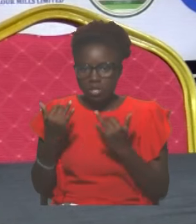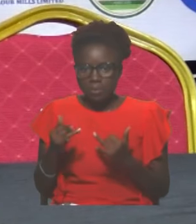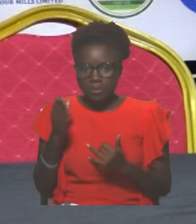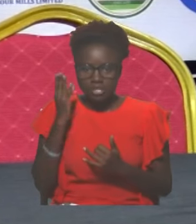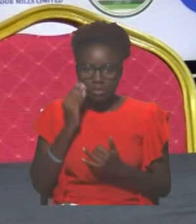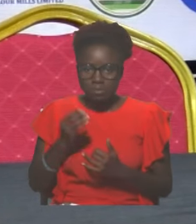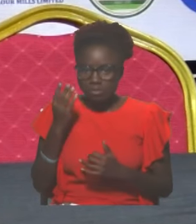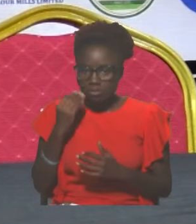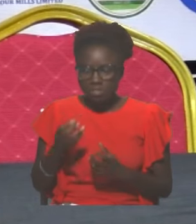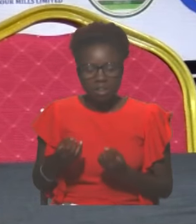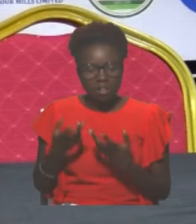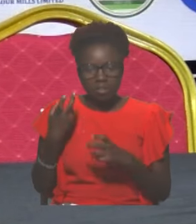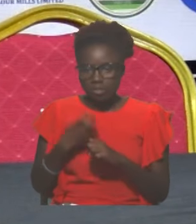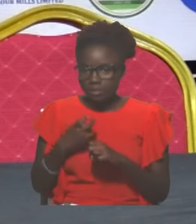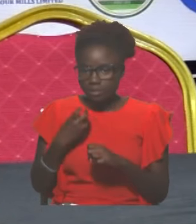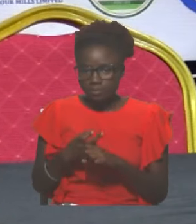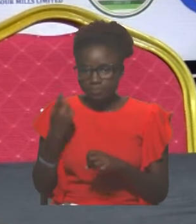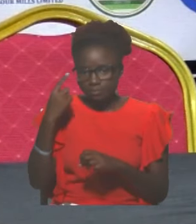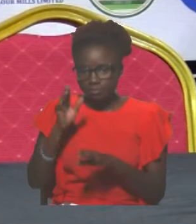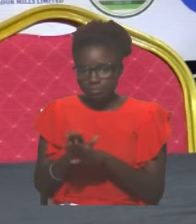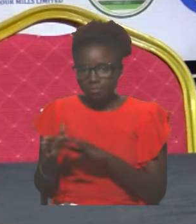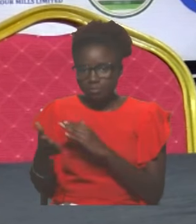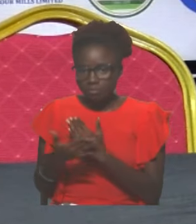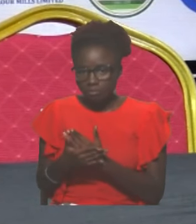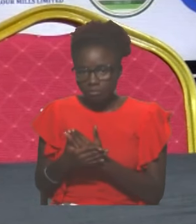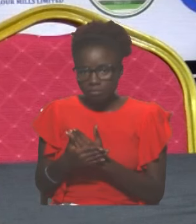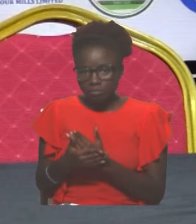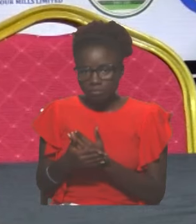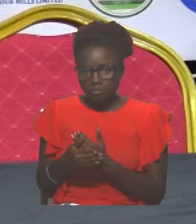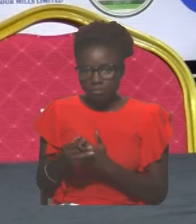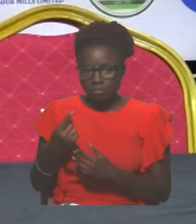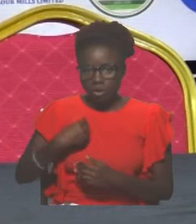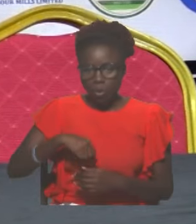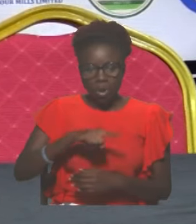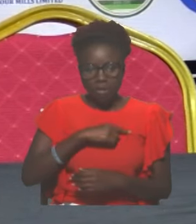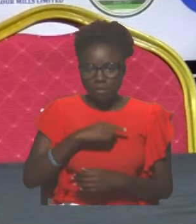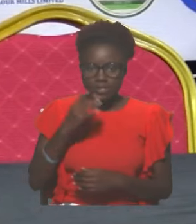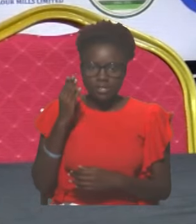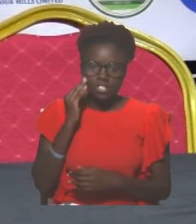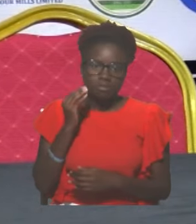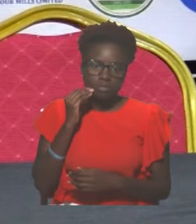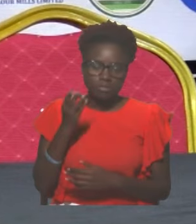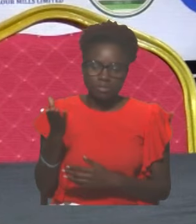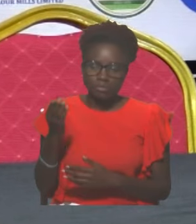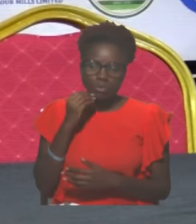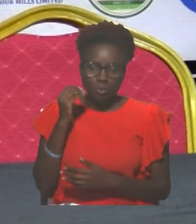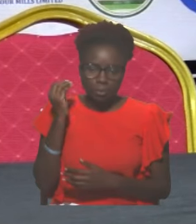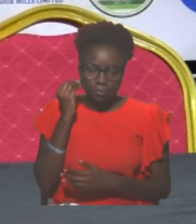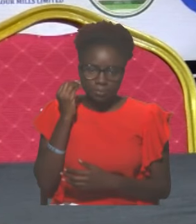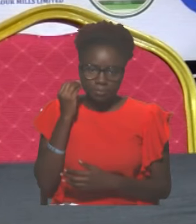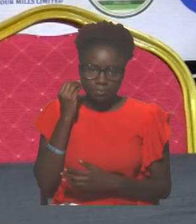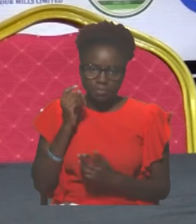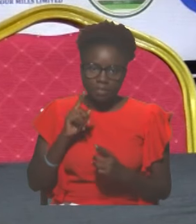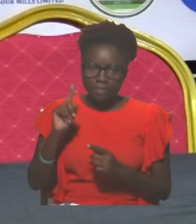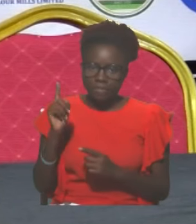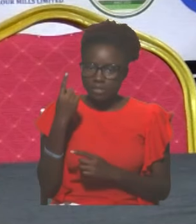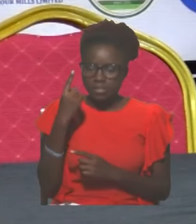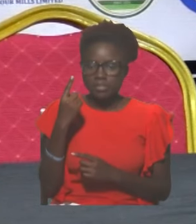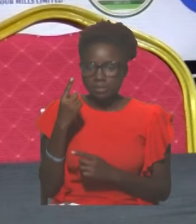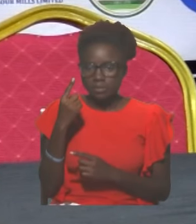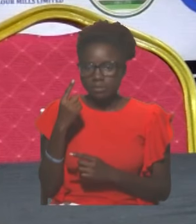right now, and credit to the players and all of us really, who are impacted by what's going on at home. So, but first and foremost, like I